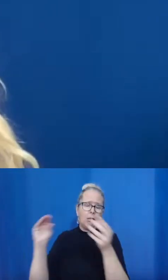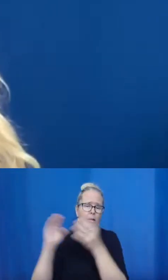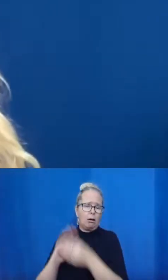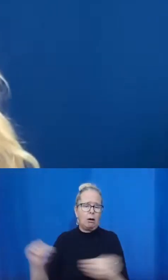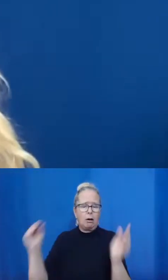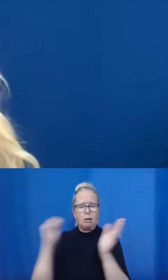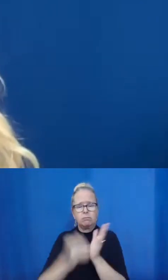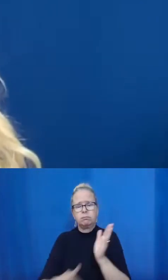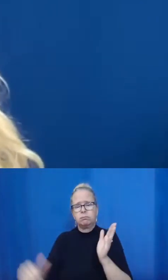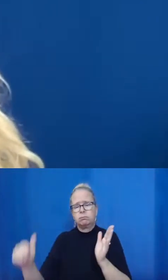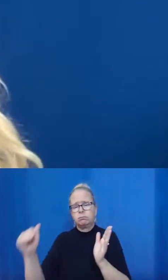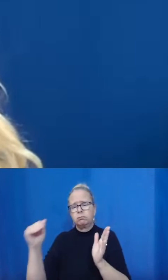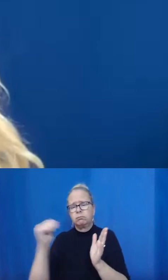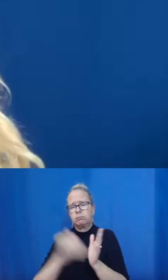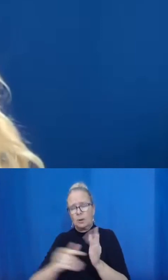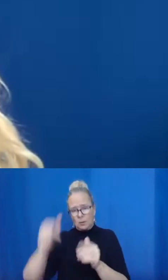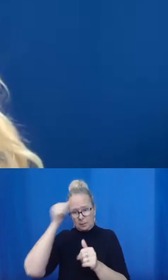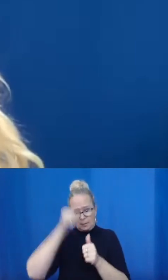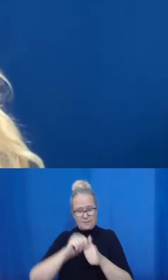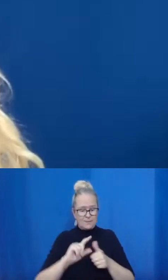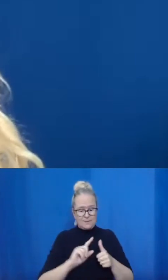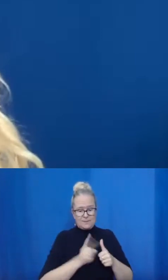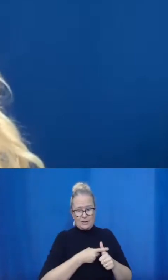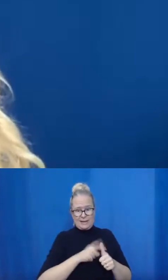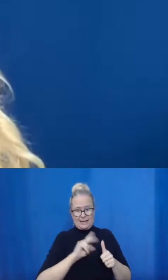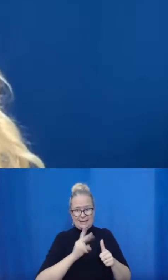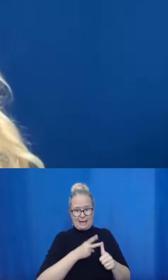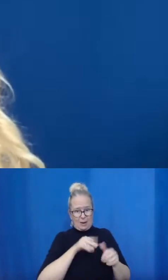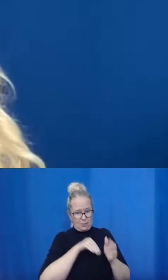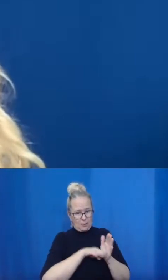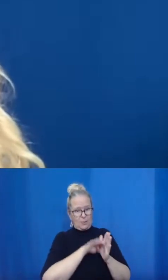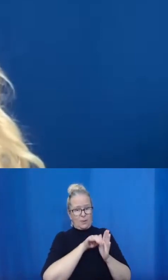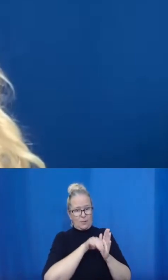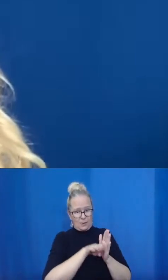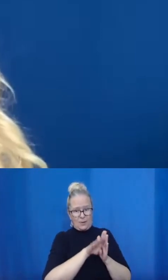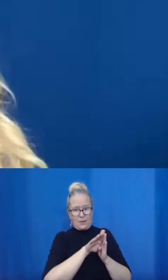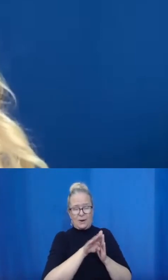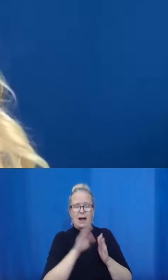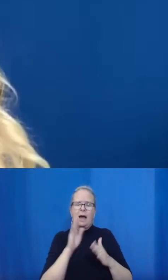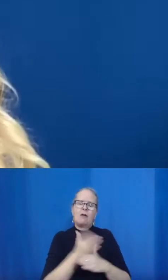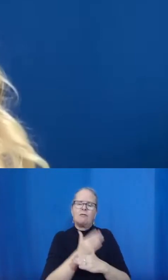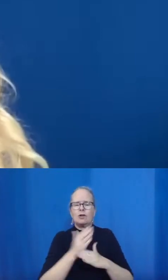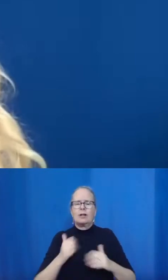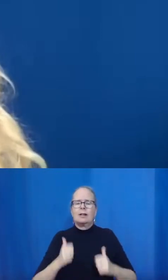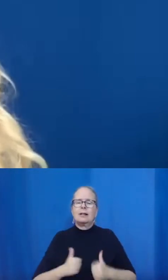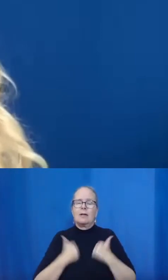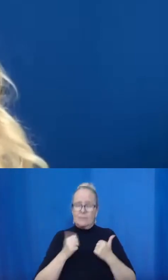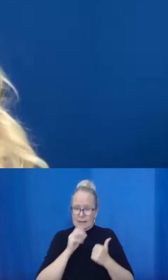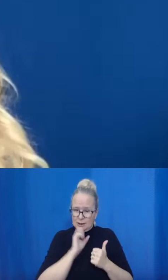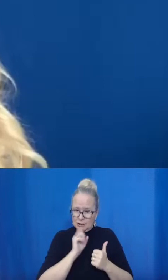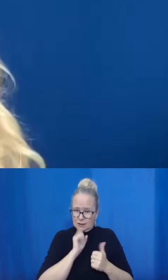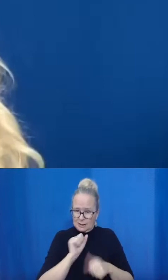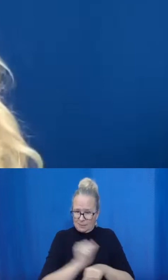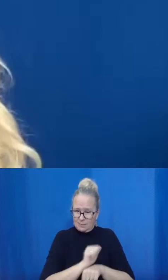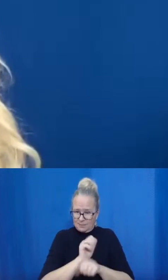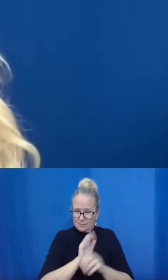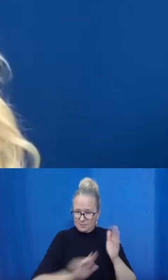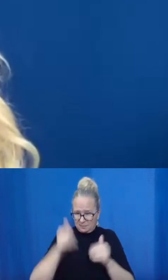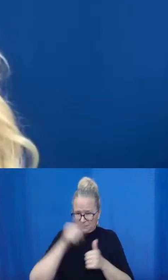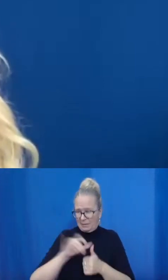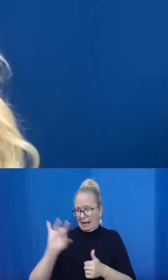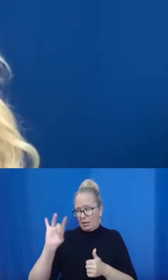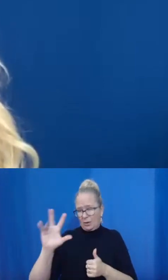is 83, and the average age of COVID death is 82. Now it is 79,